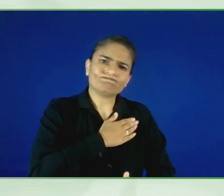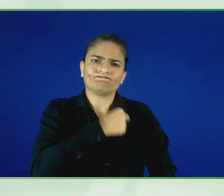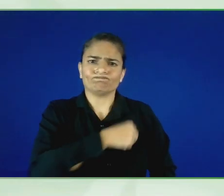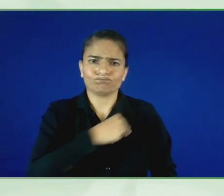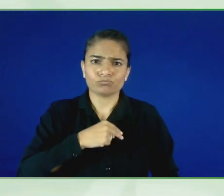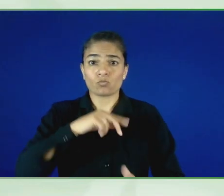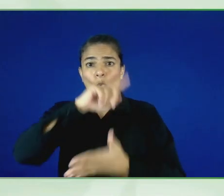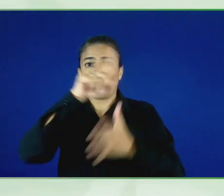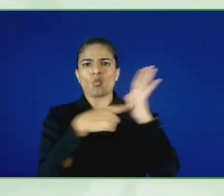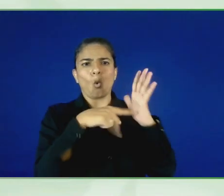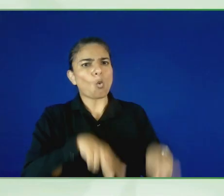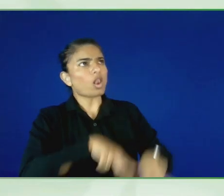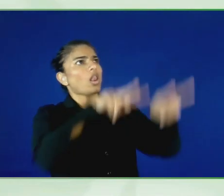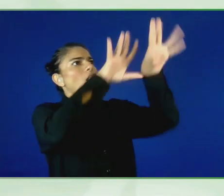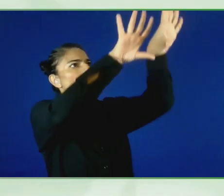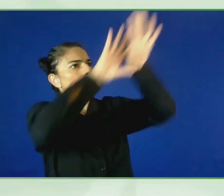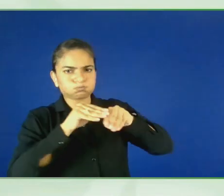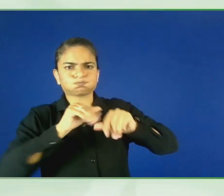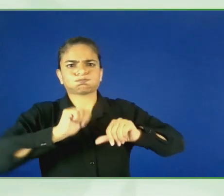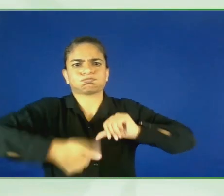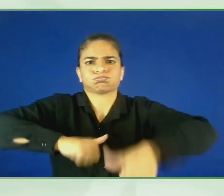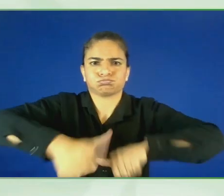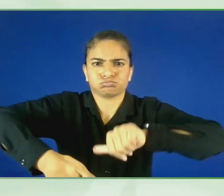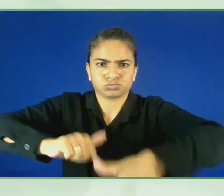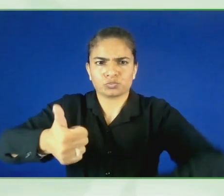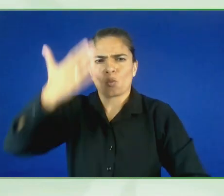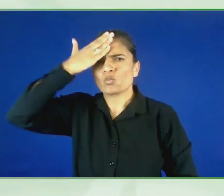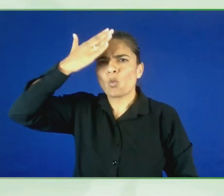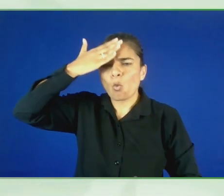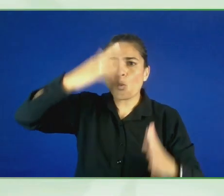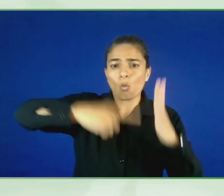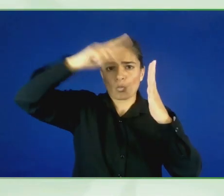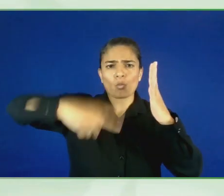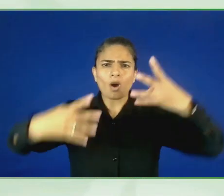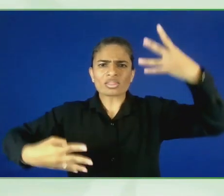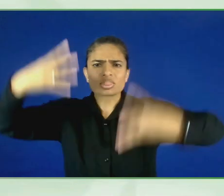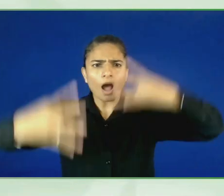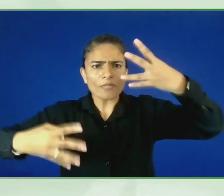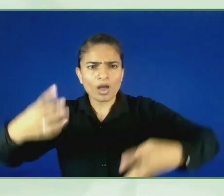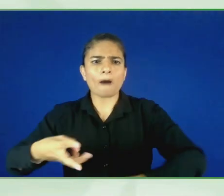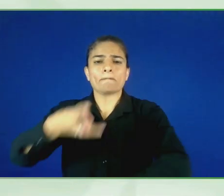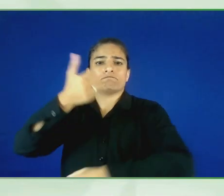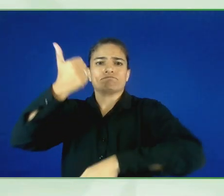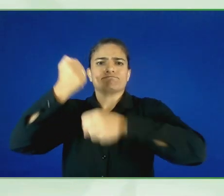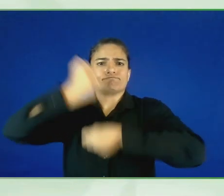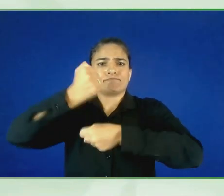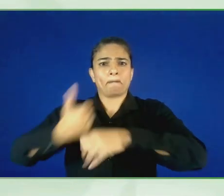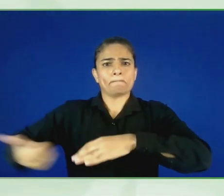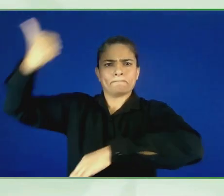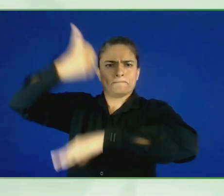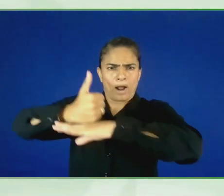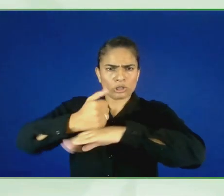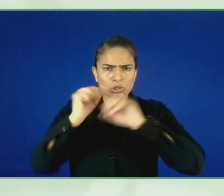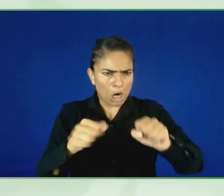that could work well. And when speaking about data, I come to the giveaway was announcing we will carry out an